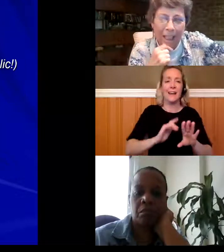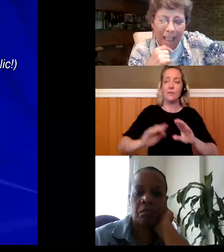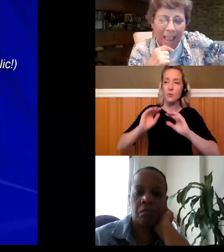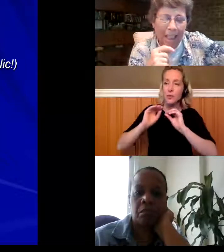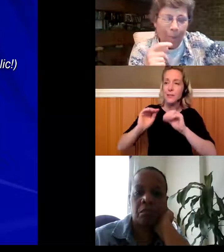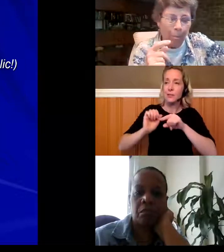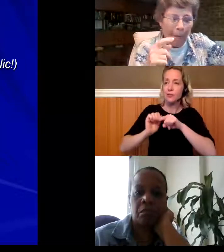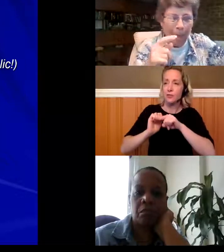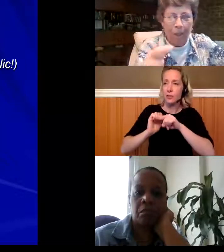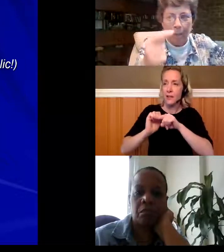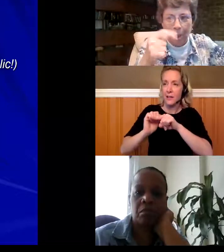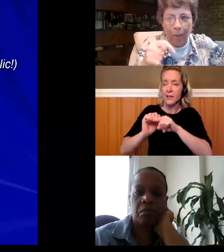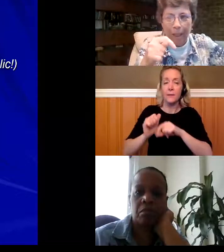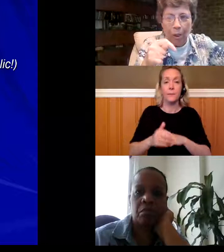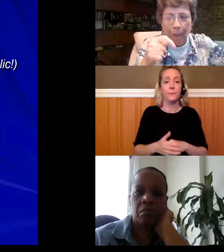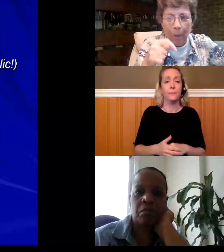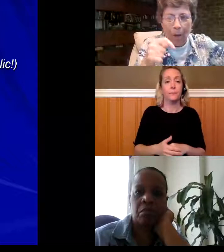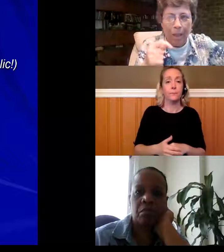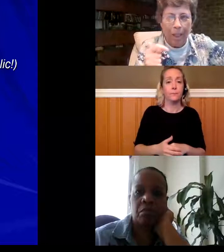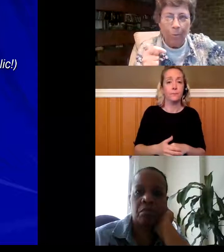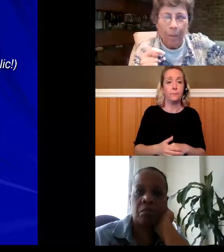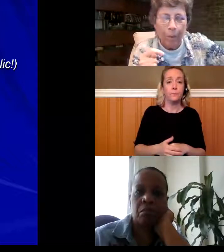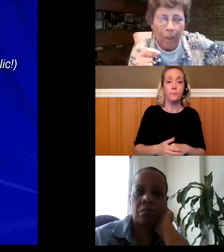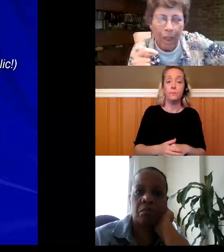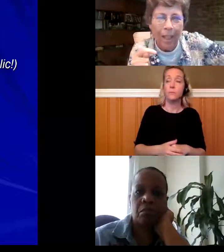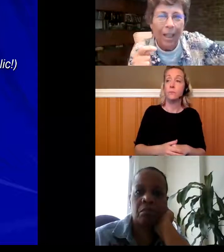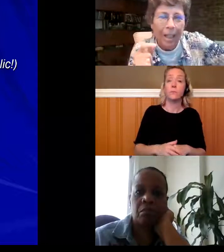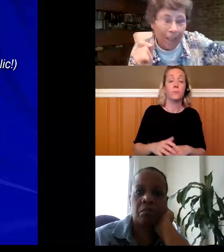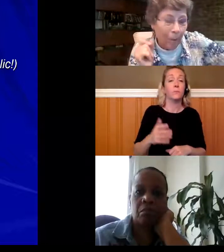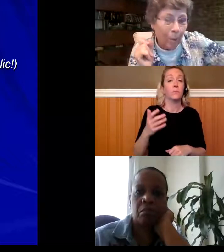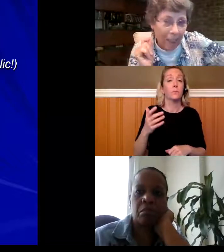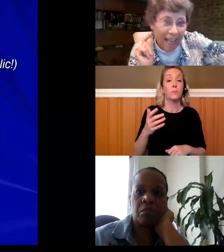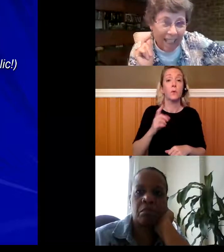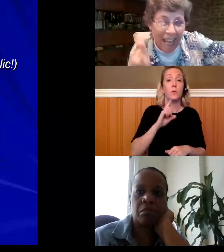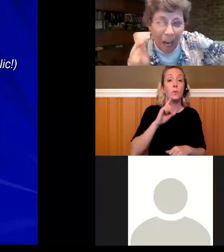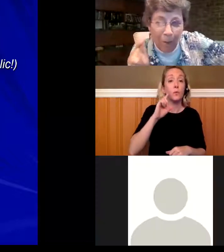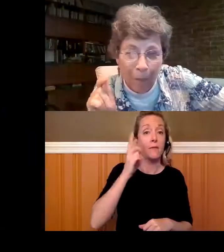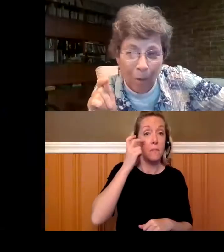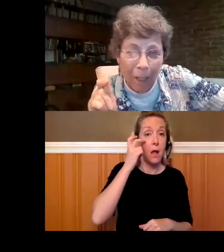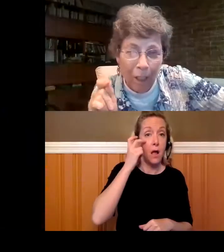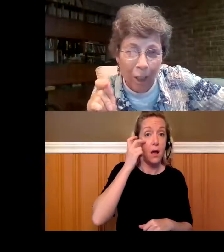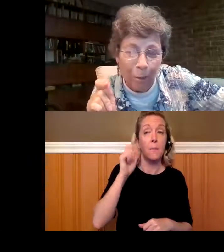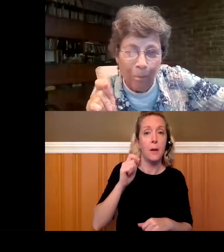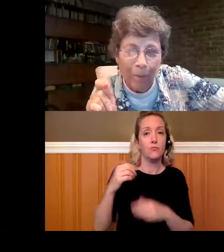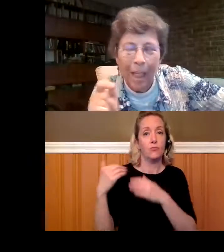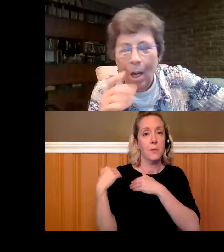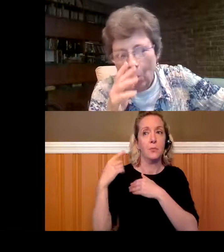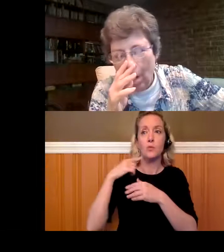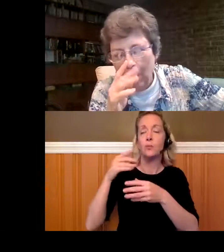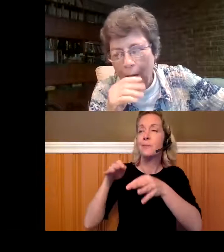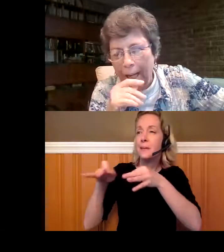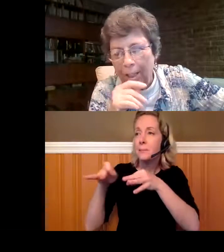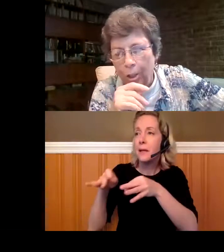the public's going to be doing to respond to the deafblind person has to tell them what to do. One way